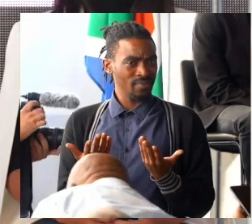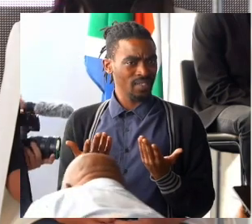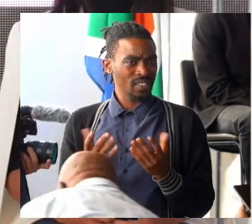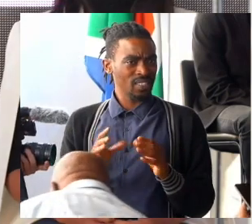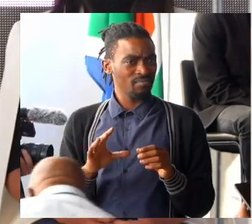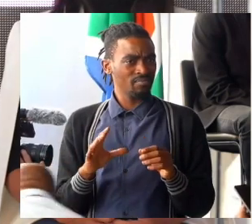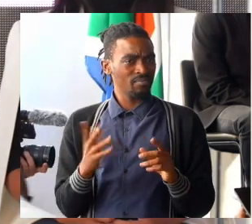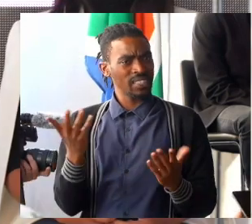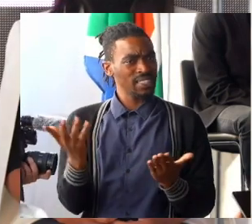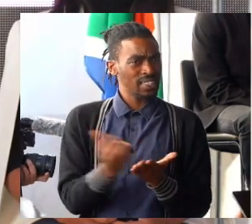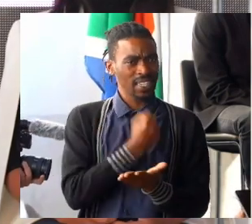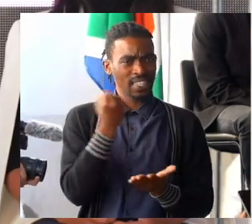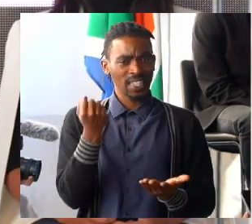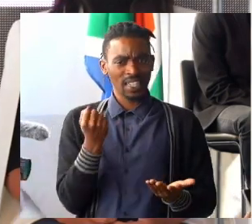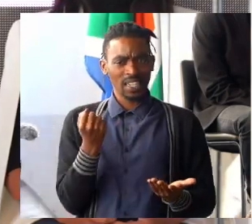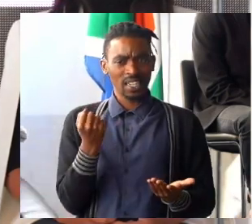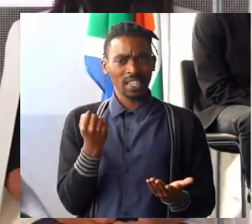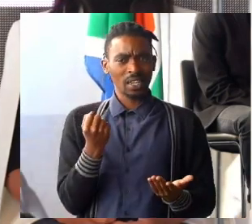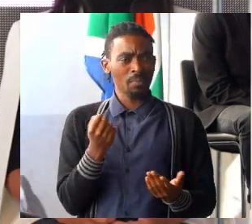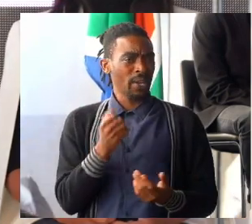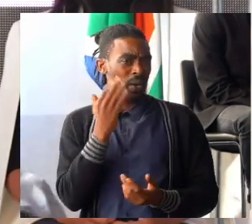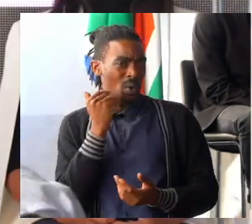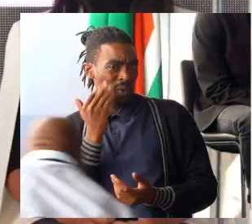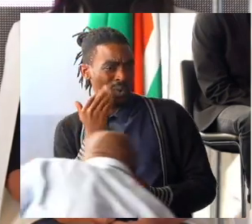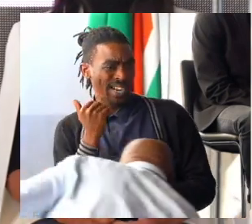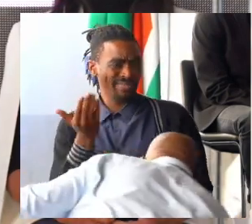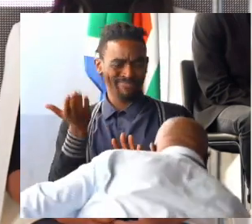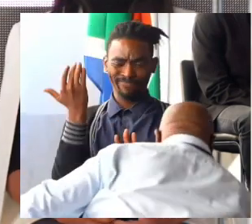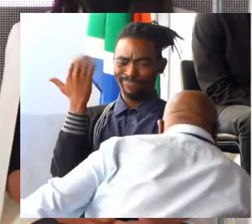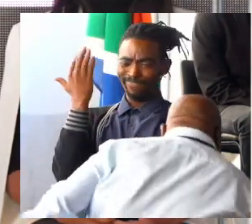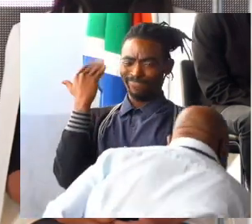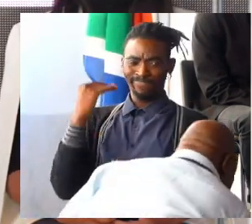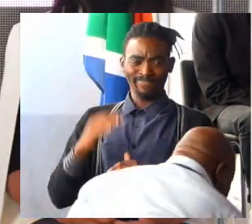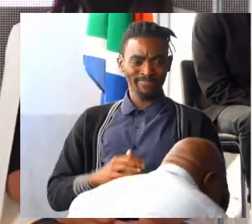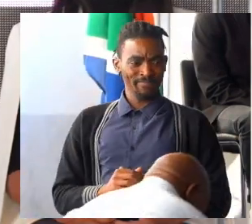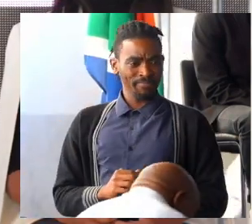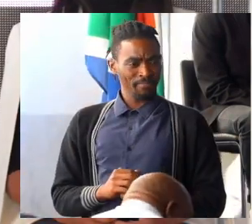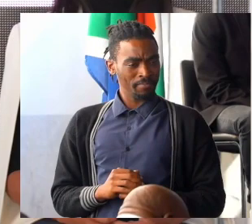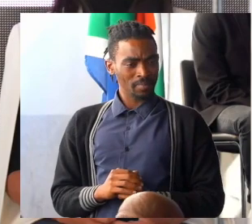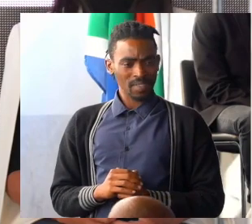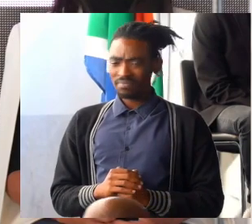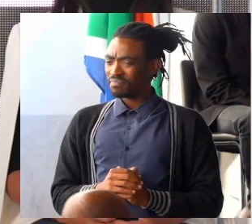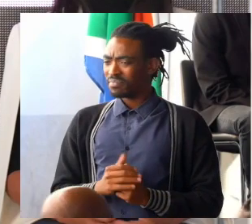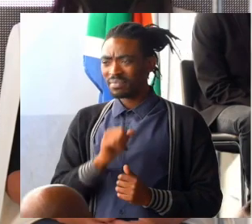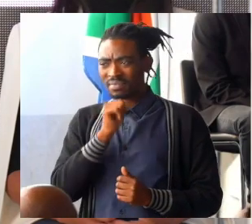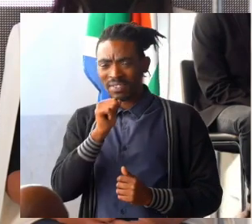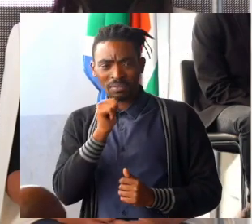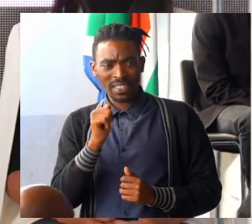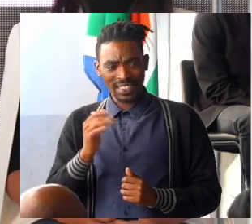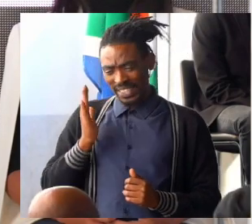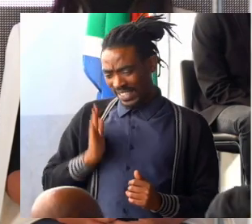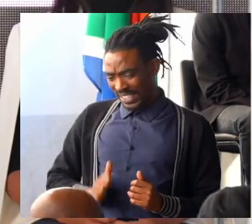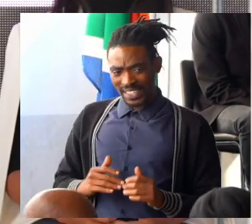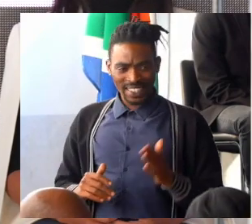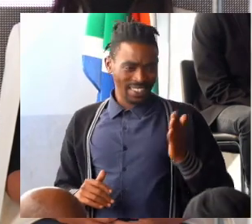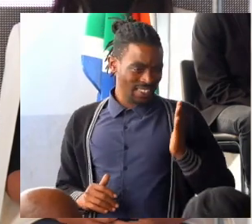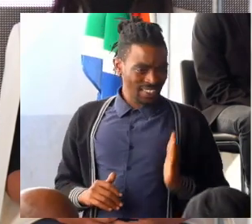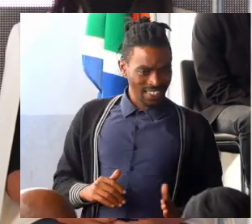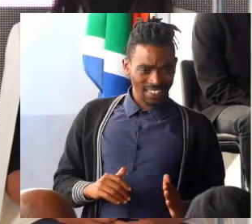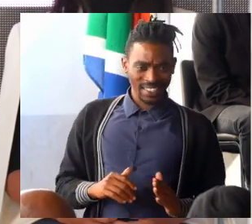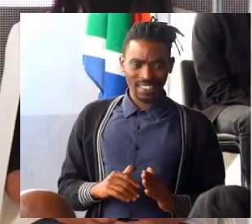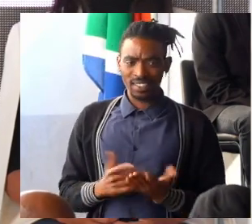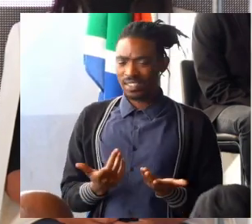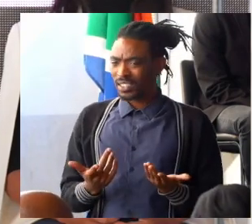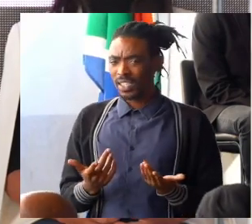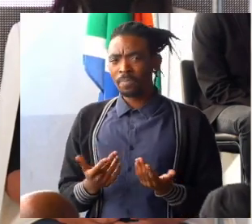confiscated by the colonialists in the early 1900s. On either side of this road and all the way to Coffee Bay